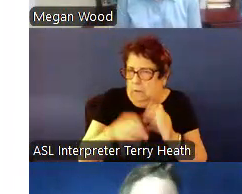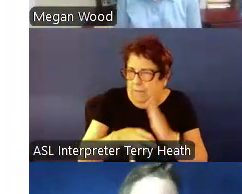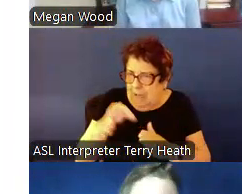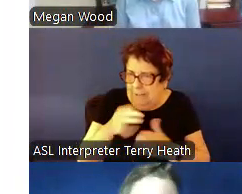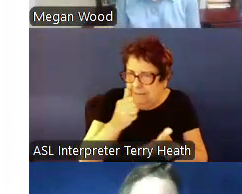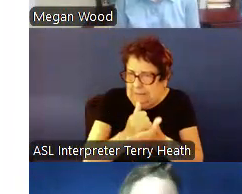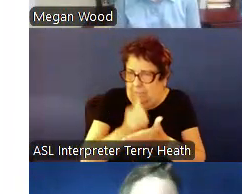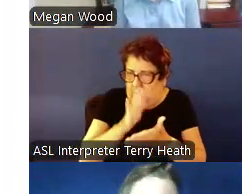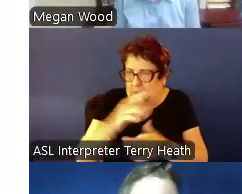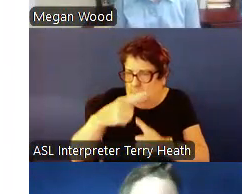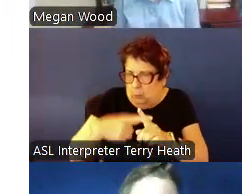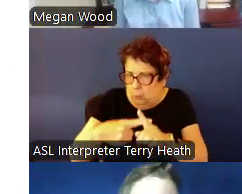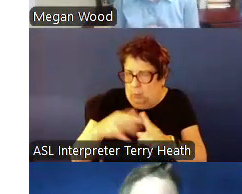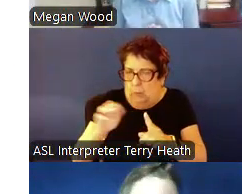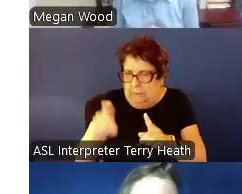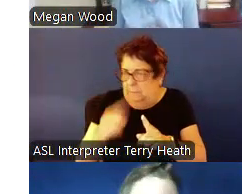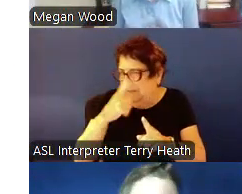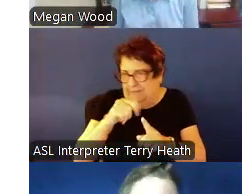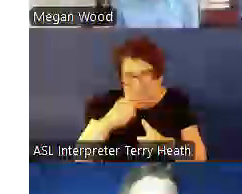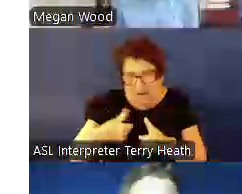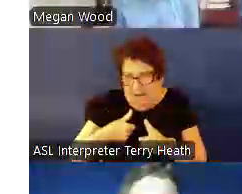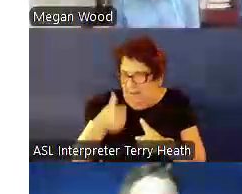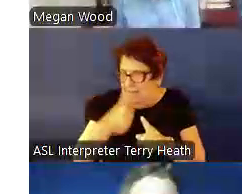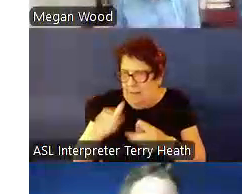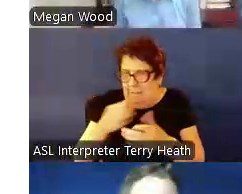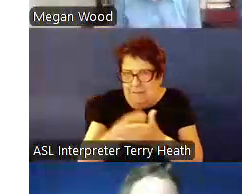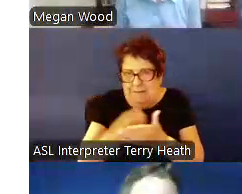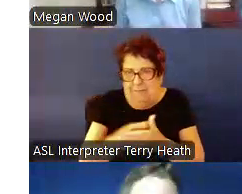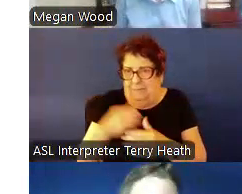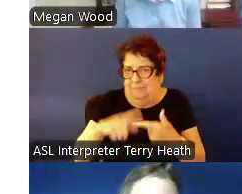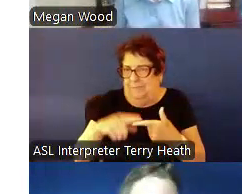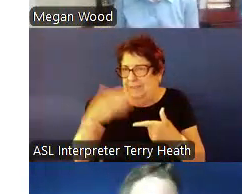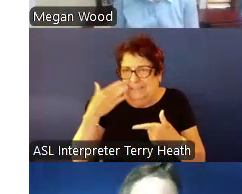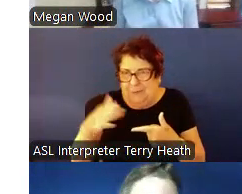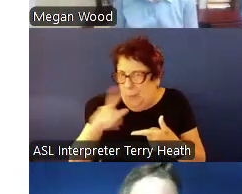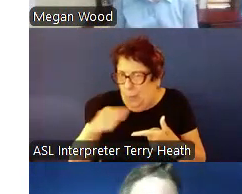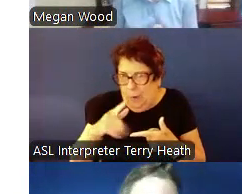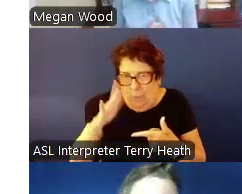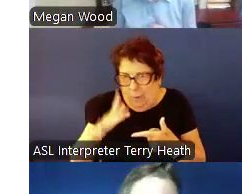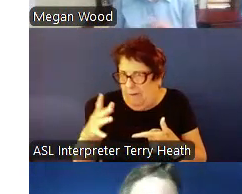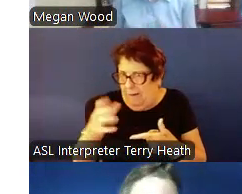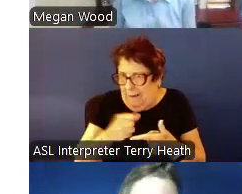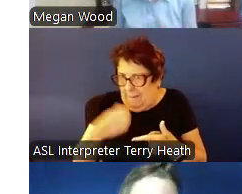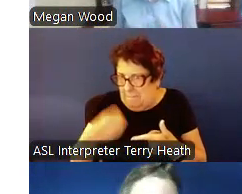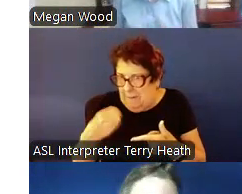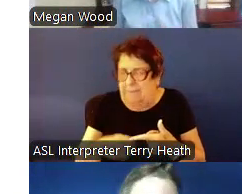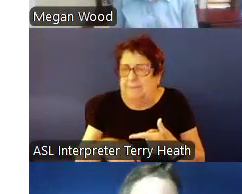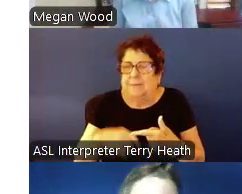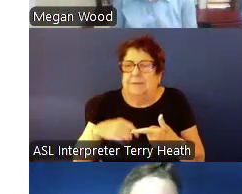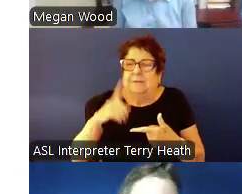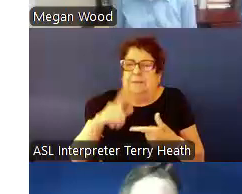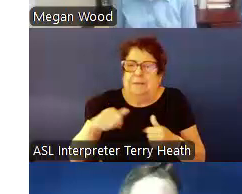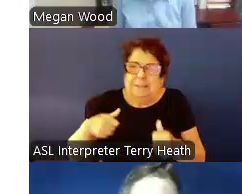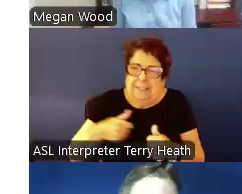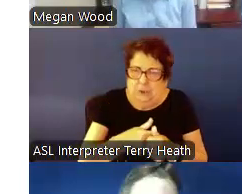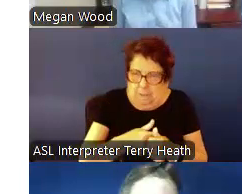he didn't have any money. We didn't know when he was going to get money again. So catching up within his notice period was the most